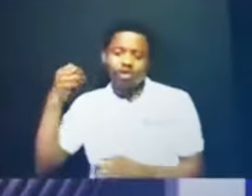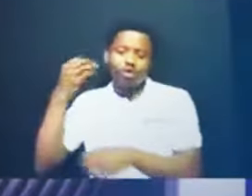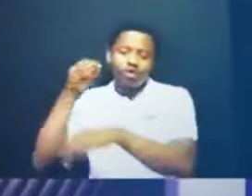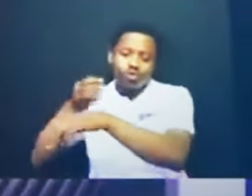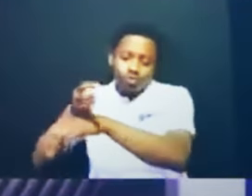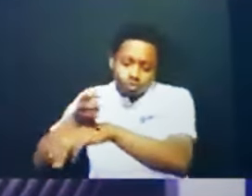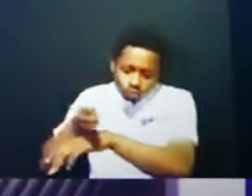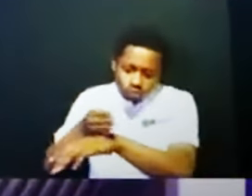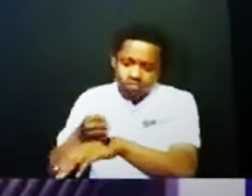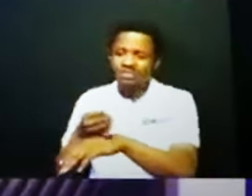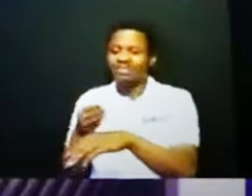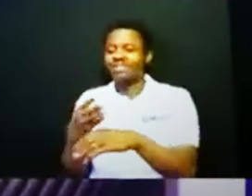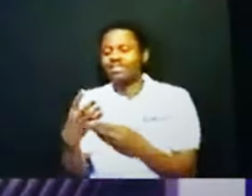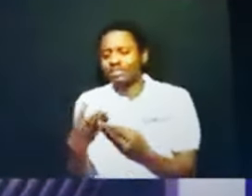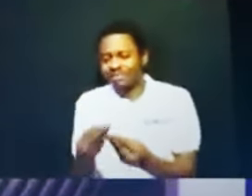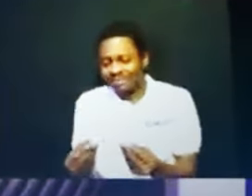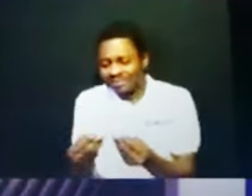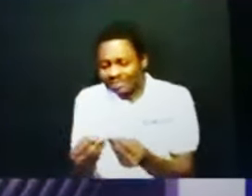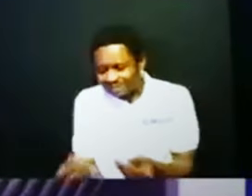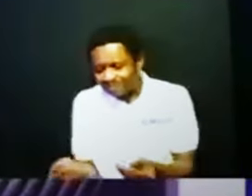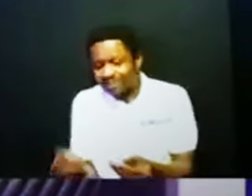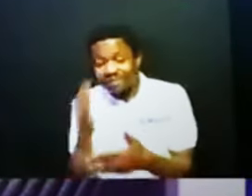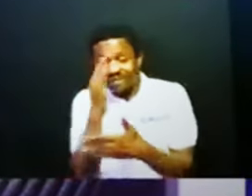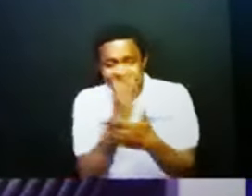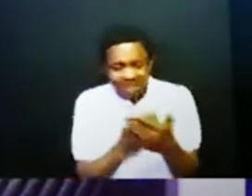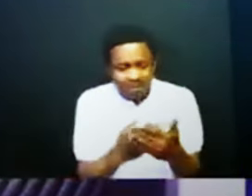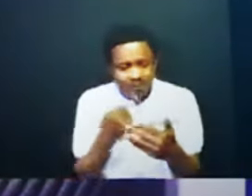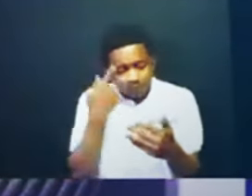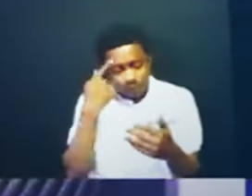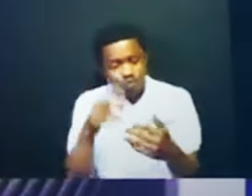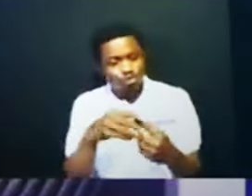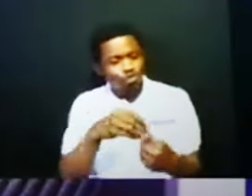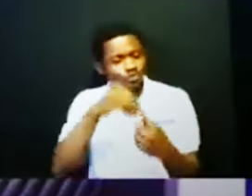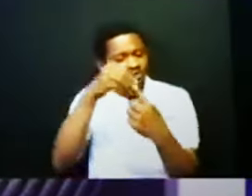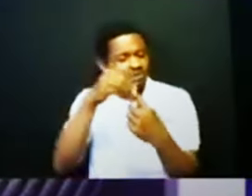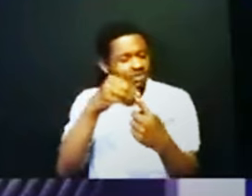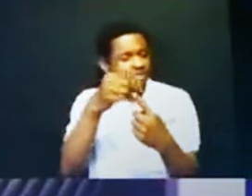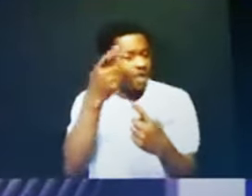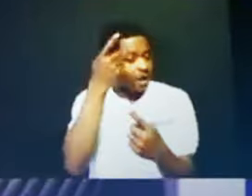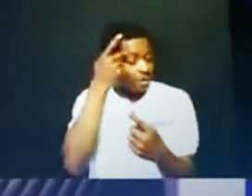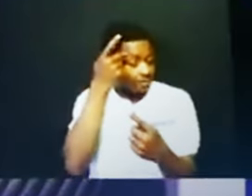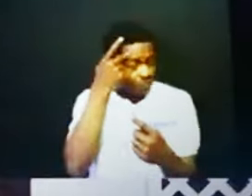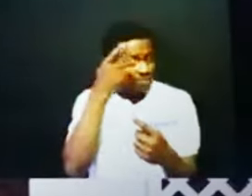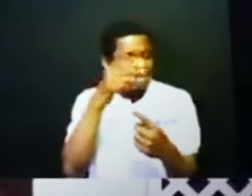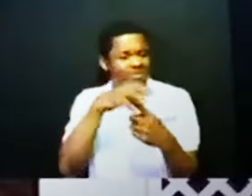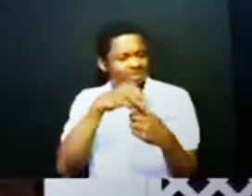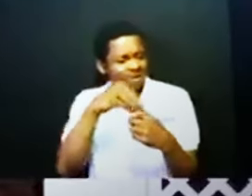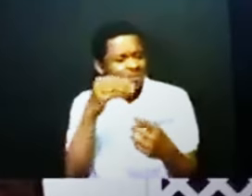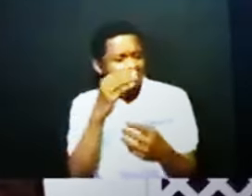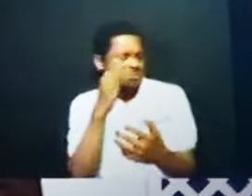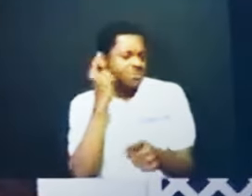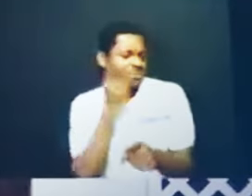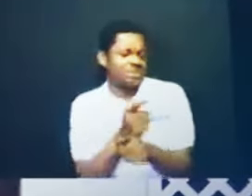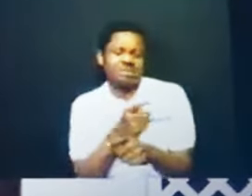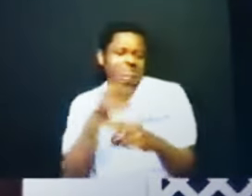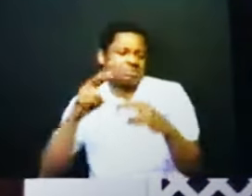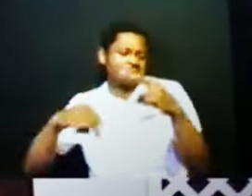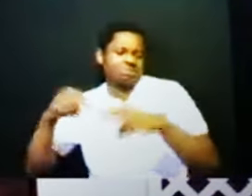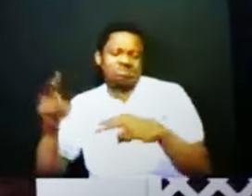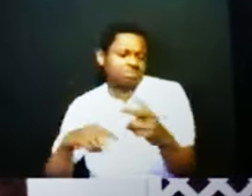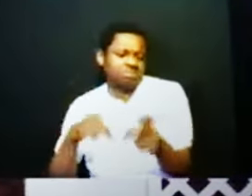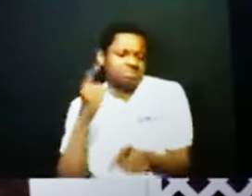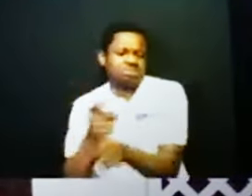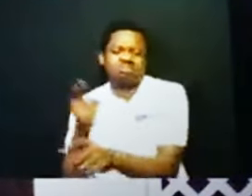for special purpose, and some for common use. If you can see a mo, any sika, any greater no manco, na inya,